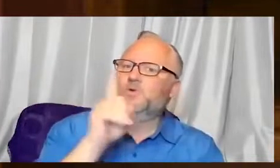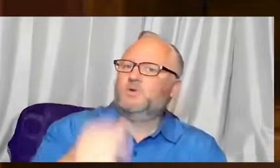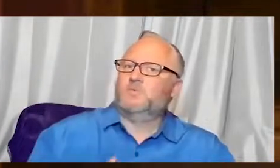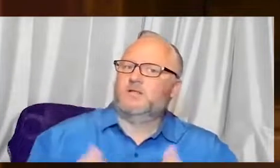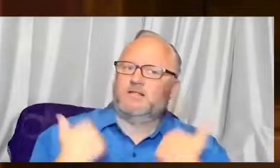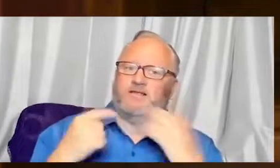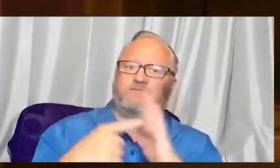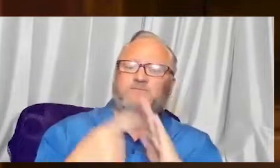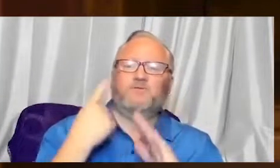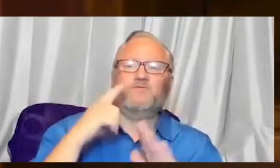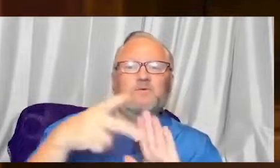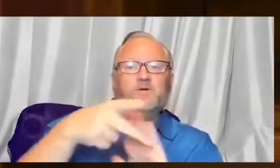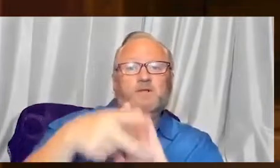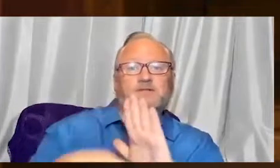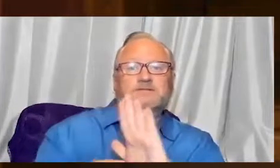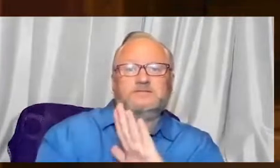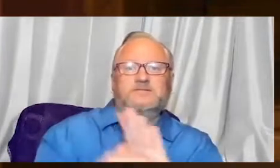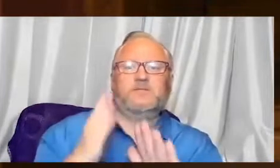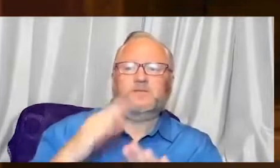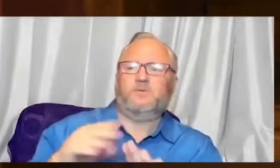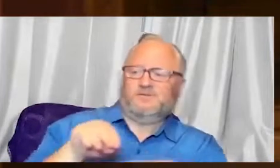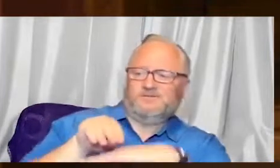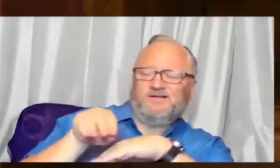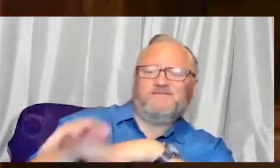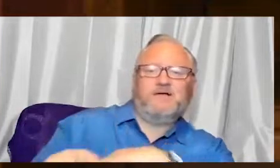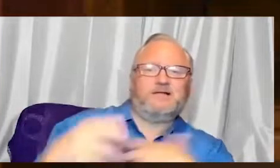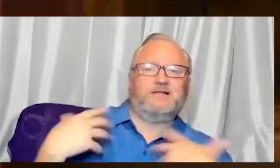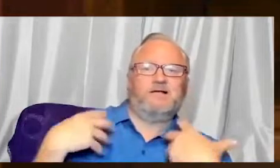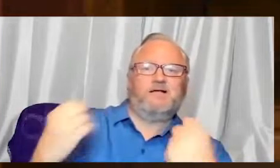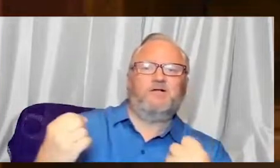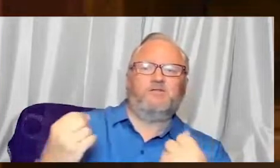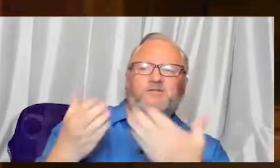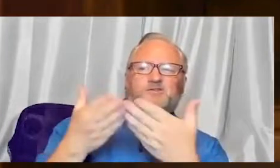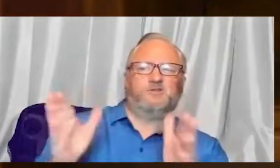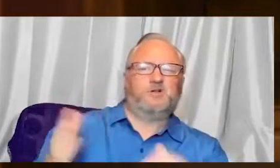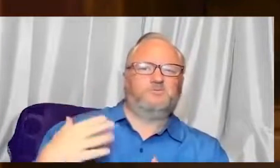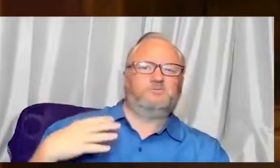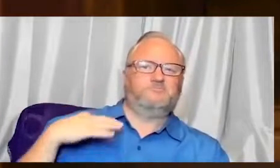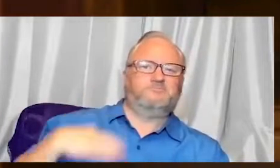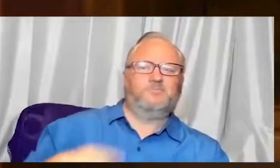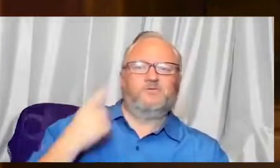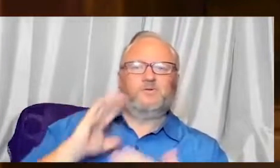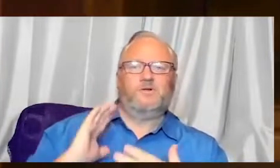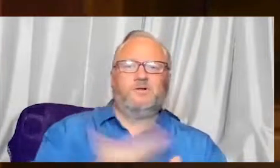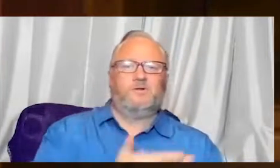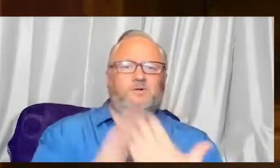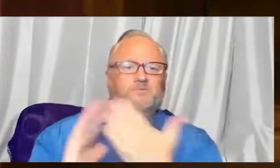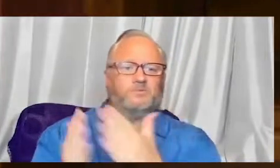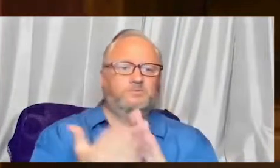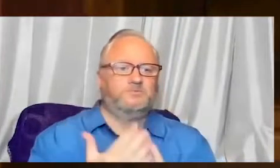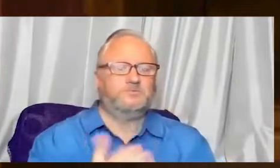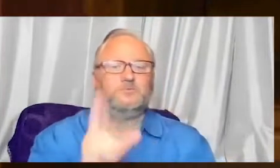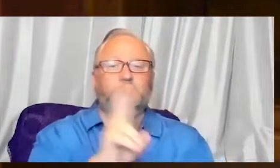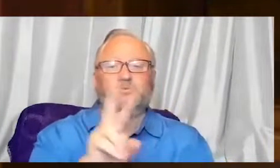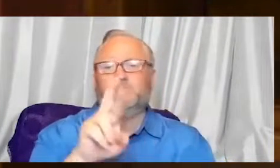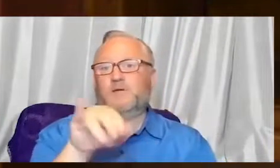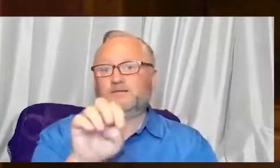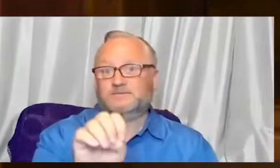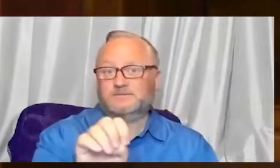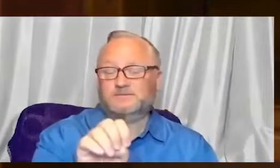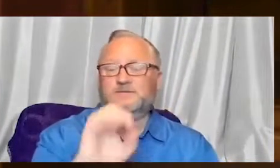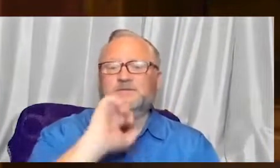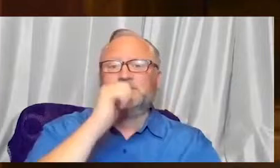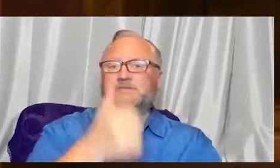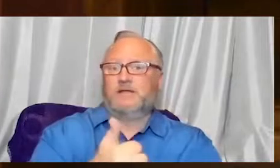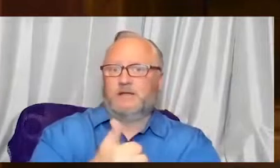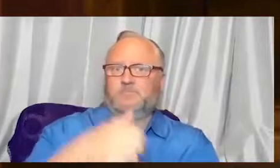to policies which impact the health and well-being of our communities. UU Rise is founded on and